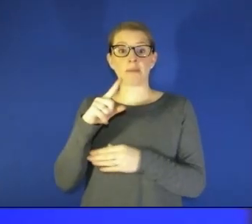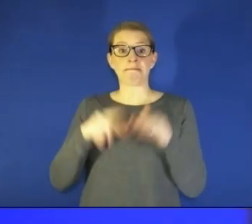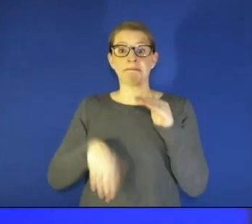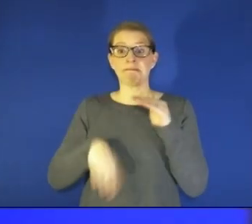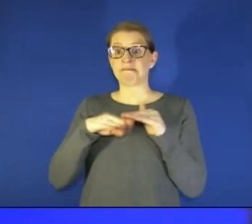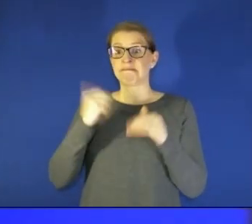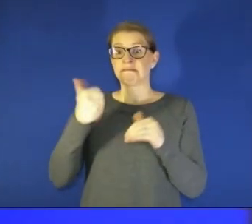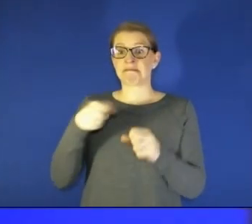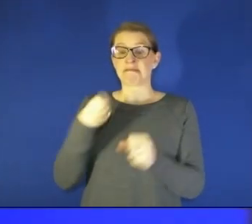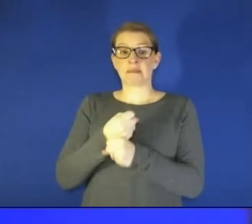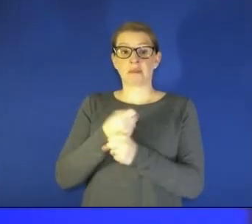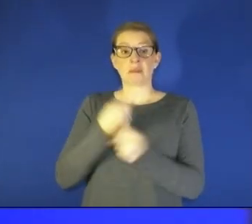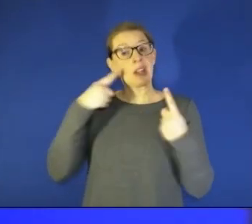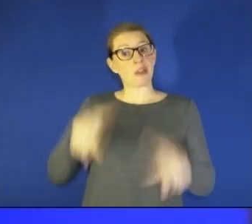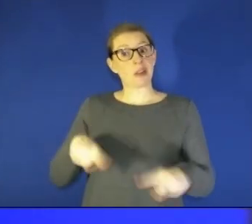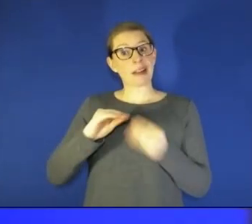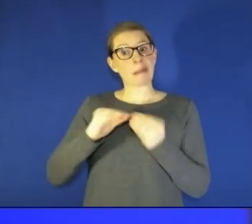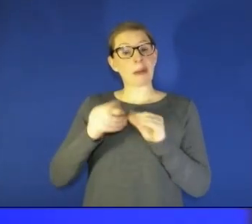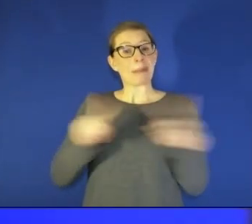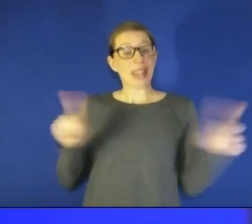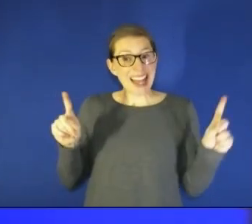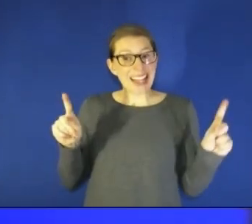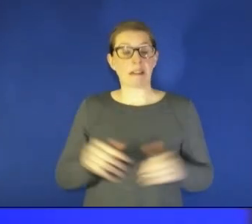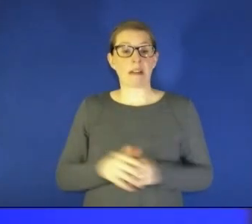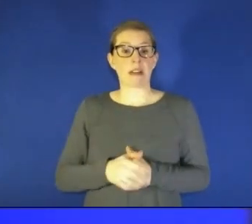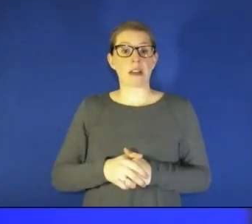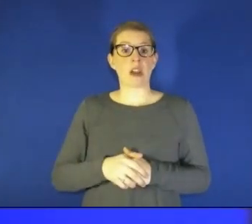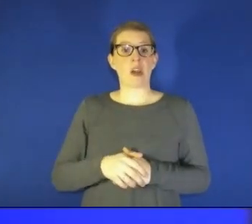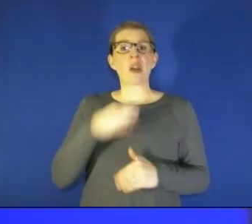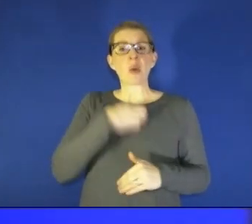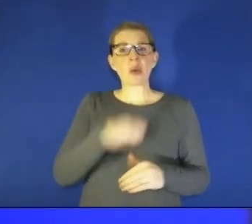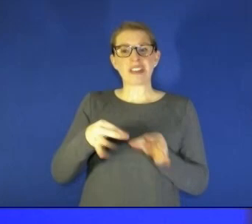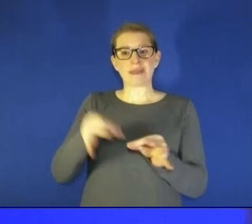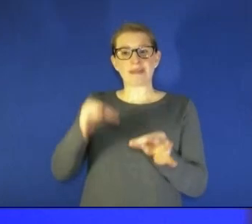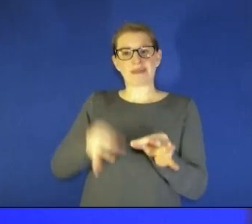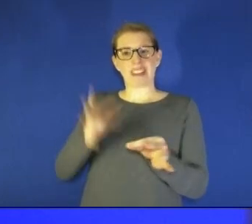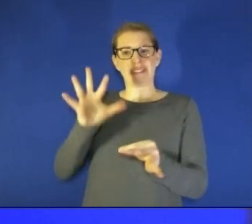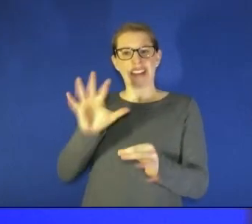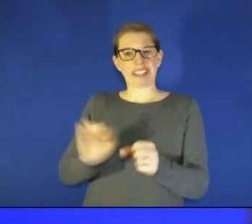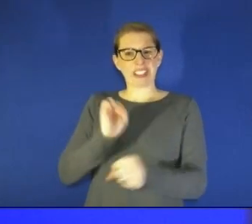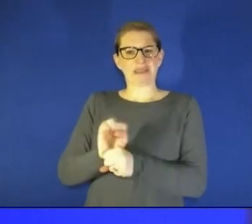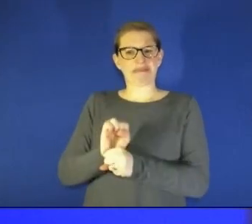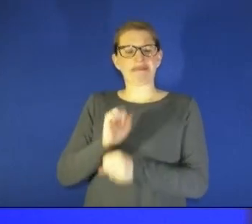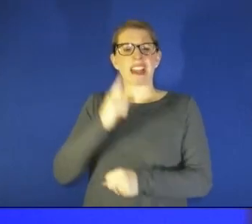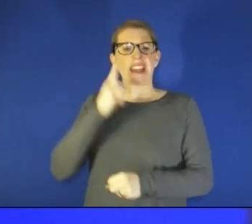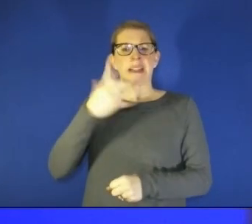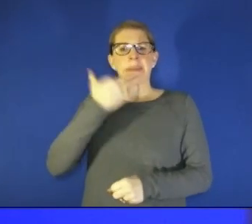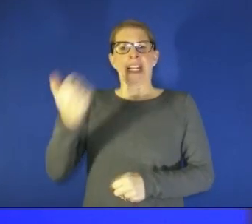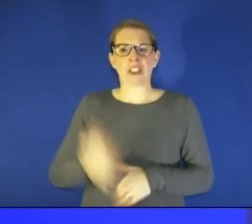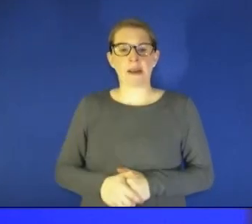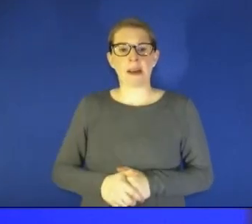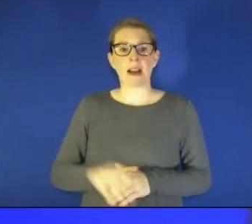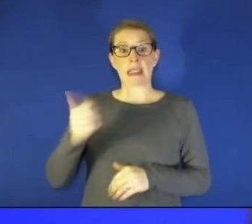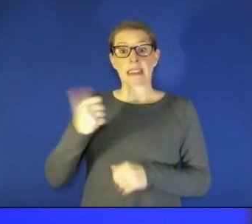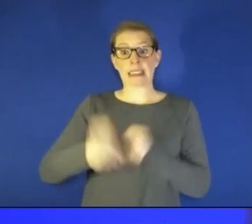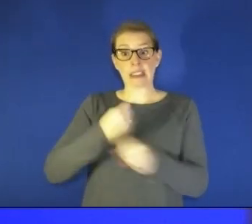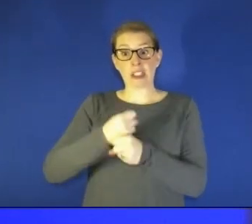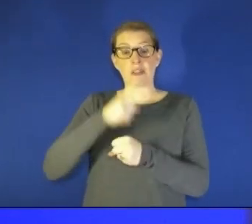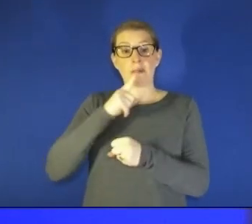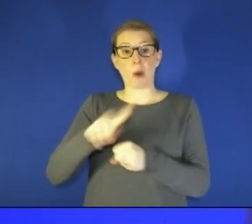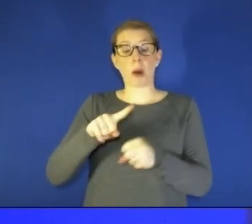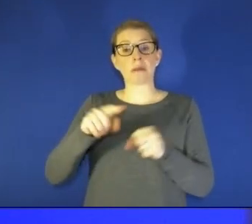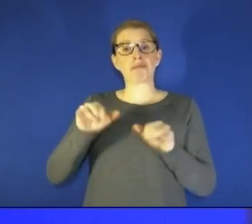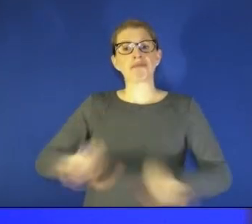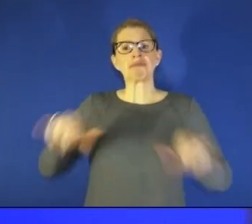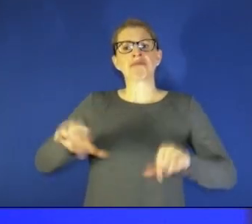that number, but you wish it was sooner. You feel like 5 years. I do. But what I would say is 10 years for a routine screening, but if you notice